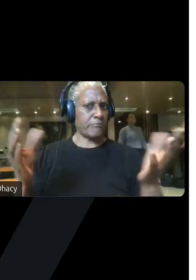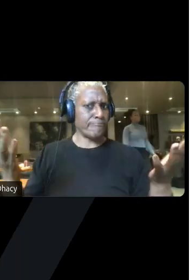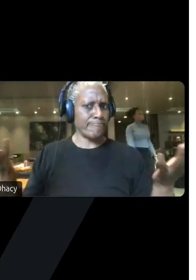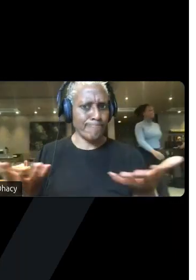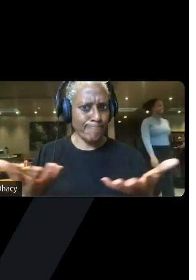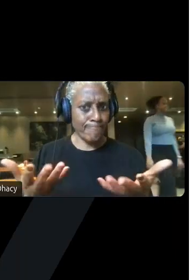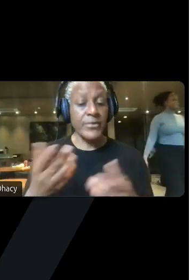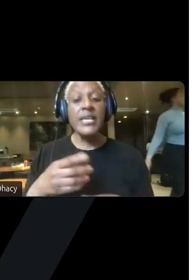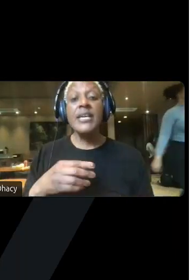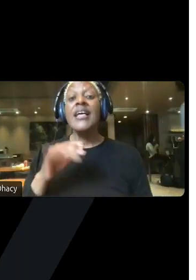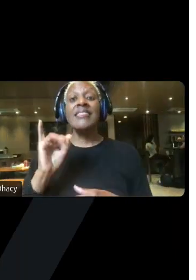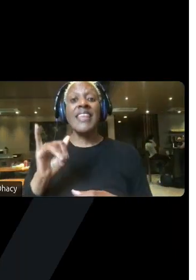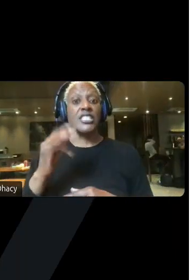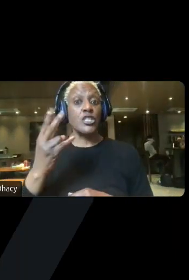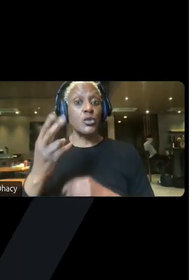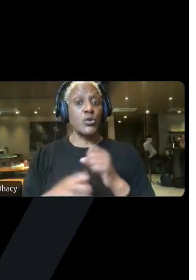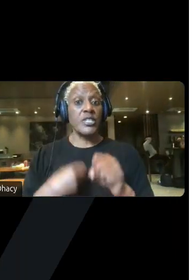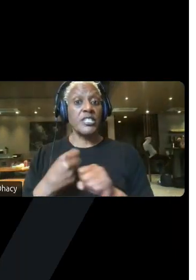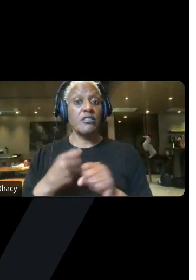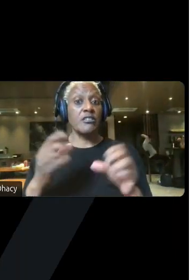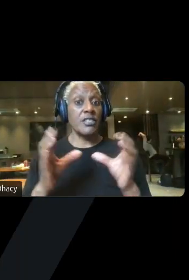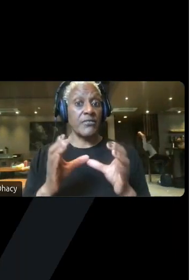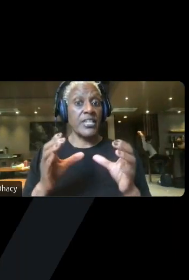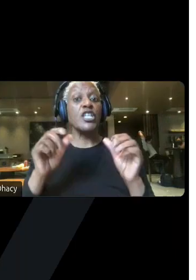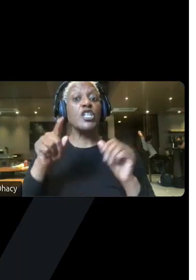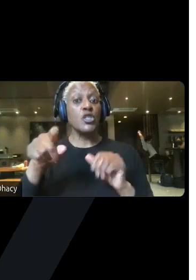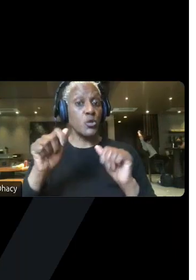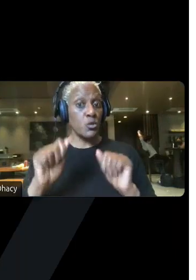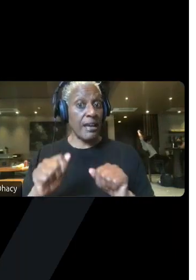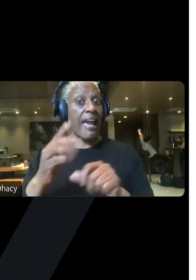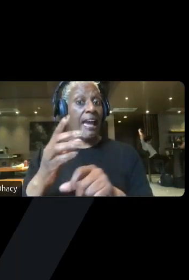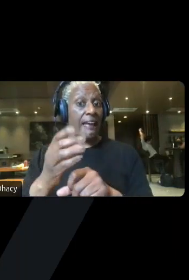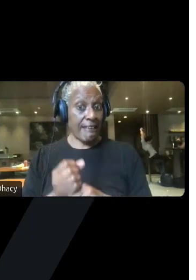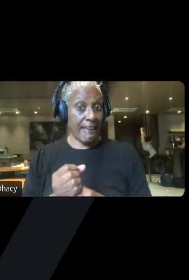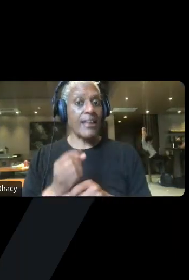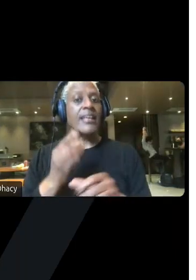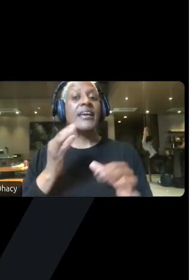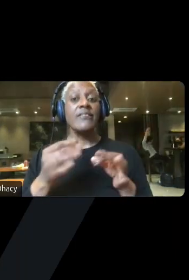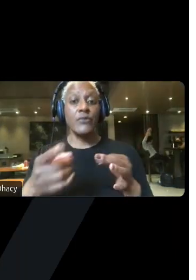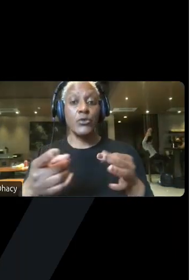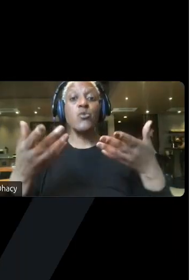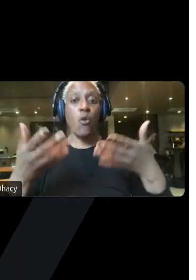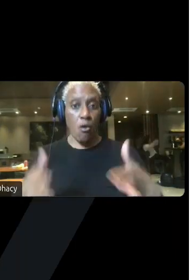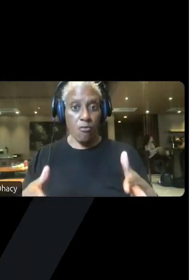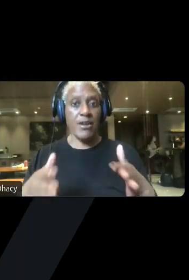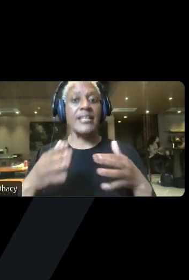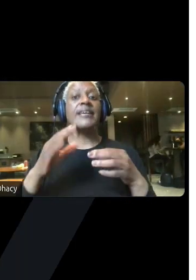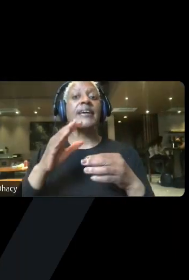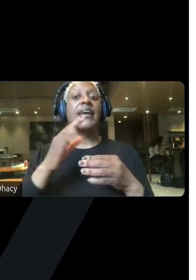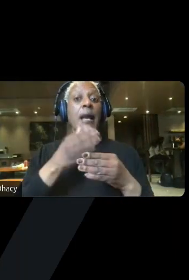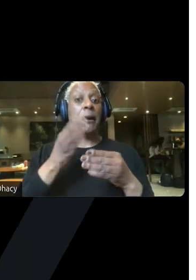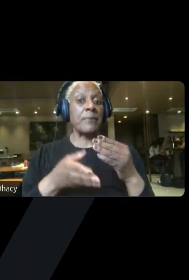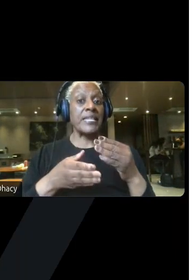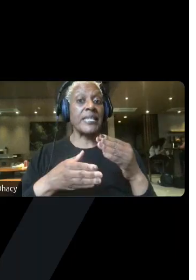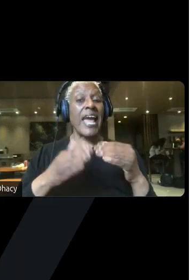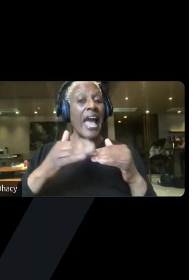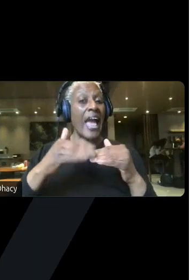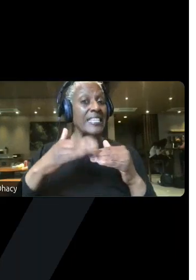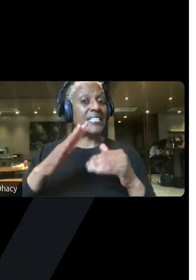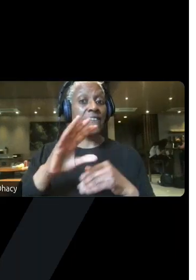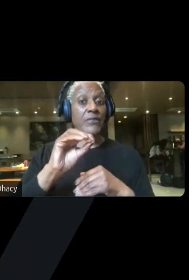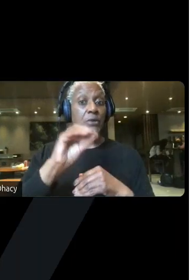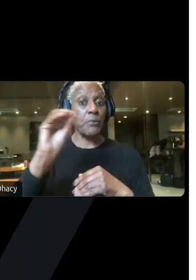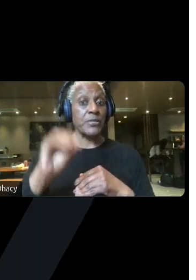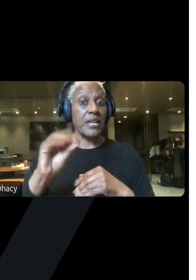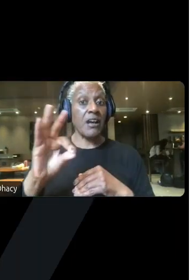a 2-year certificate and it's available to students who have completed at least 50% of an approved New